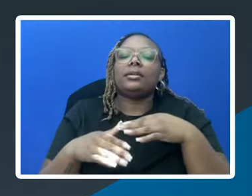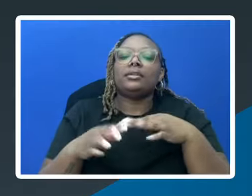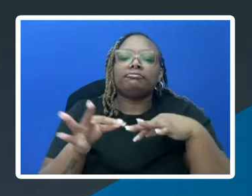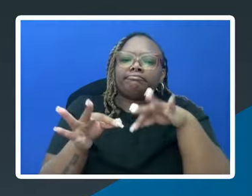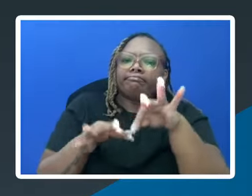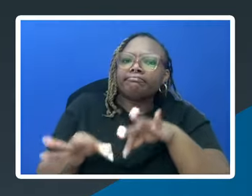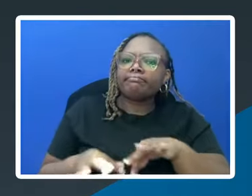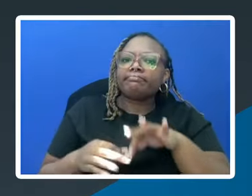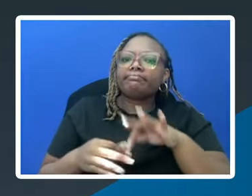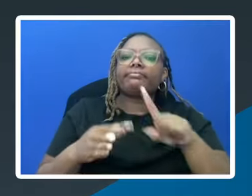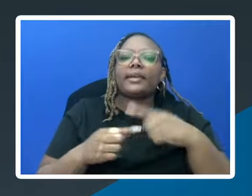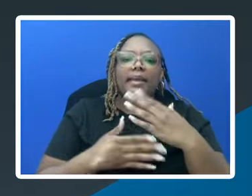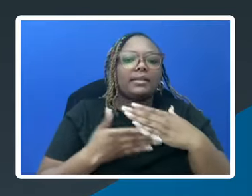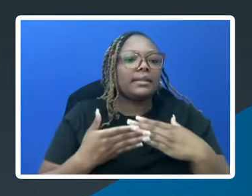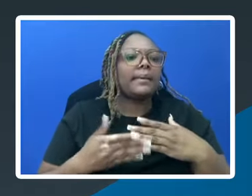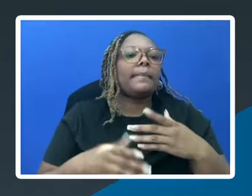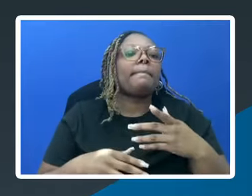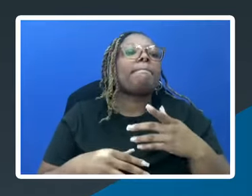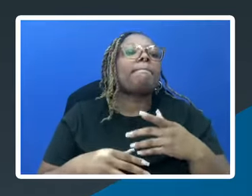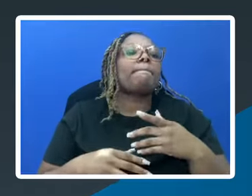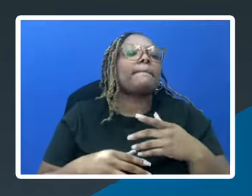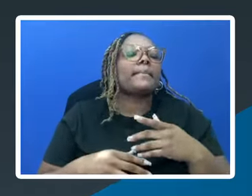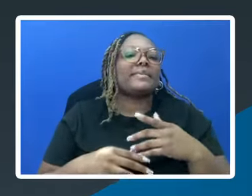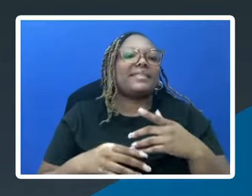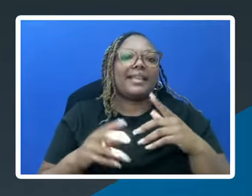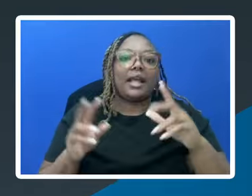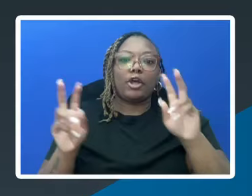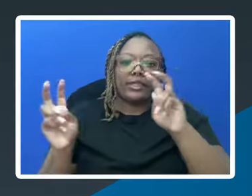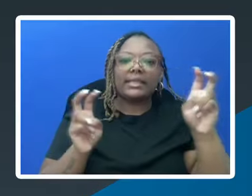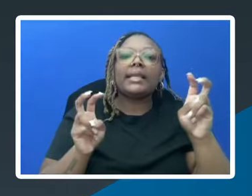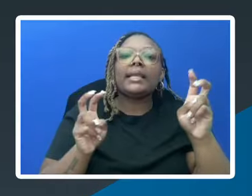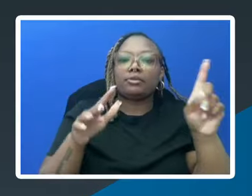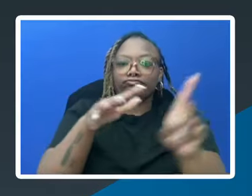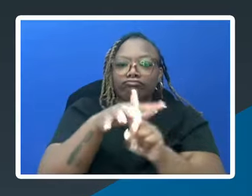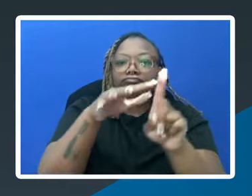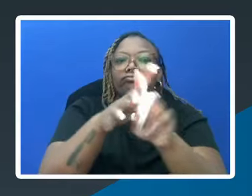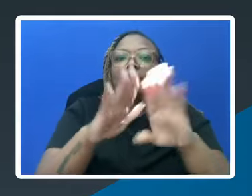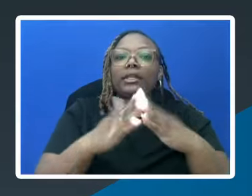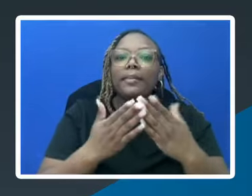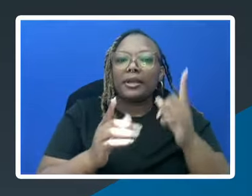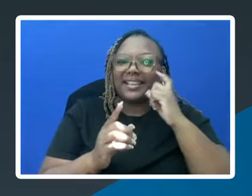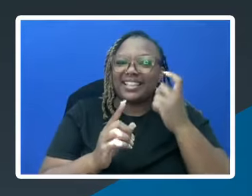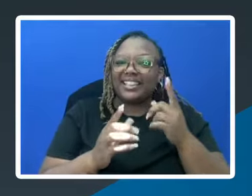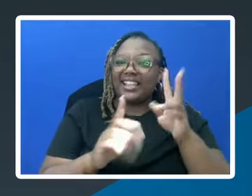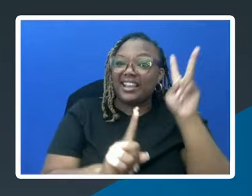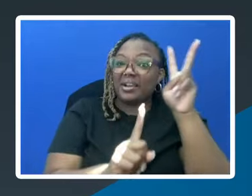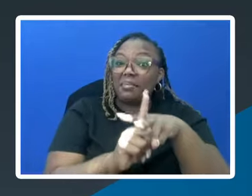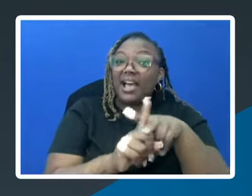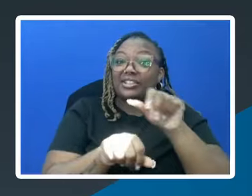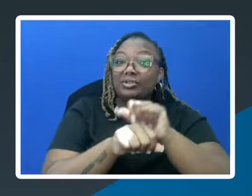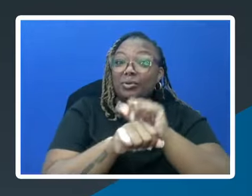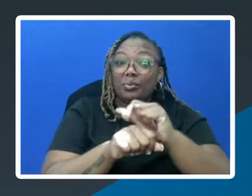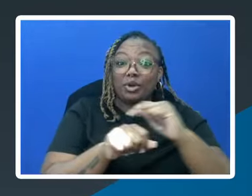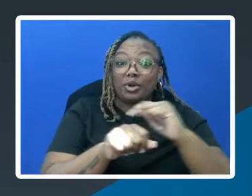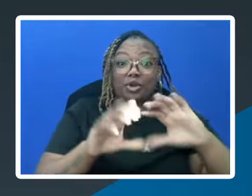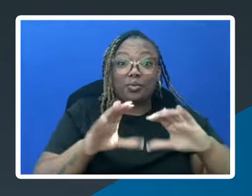the themes that I bring up in the book, because I think they're very relevant to the work that we're talking about today.